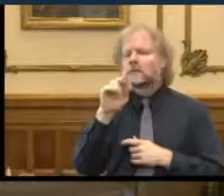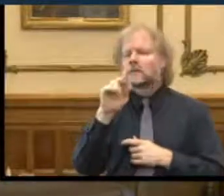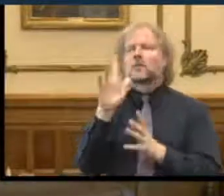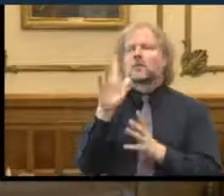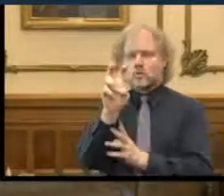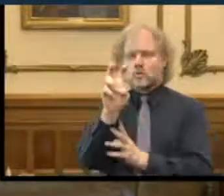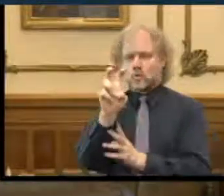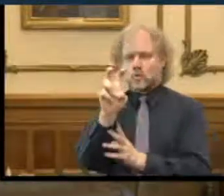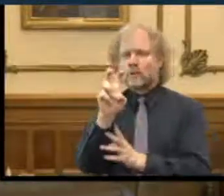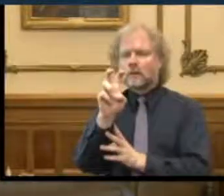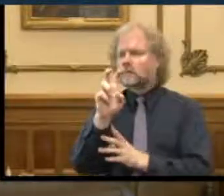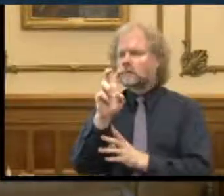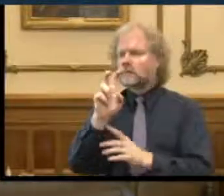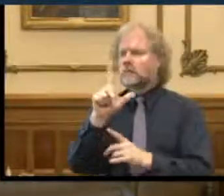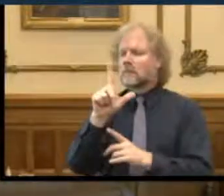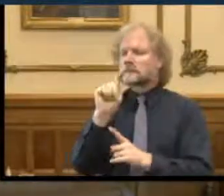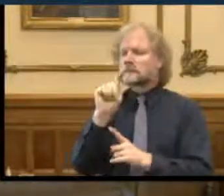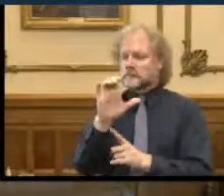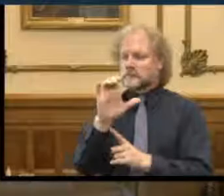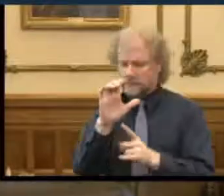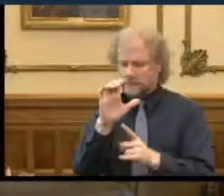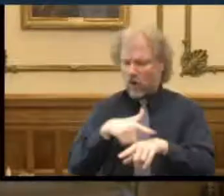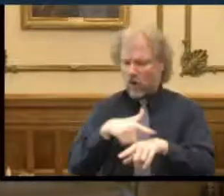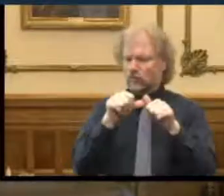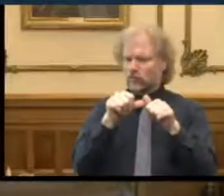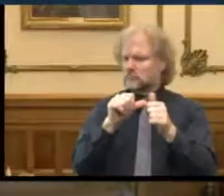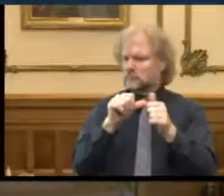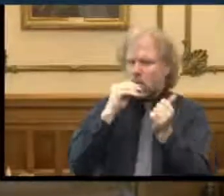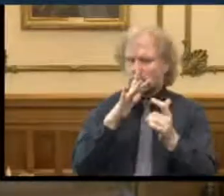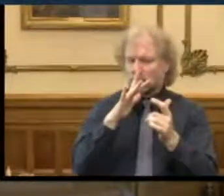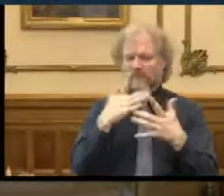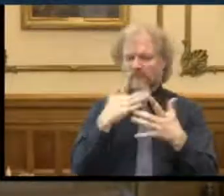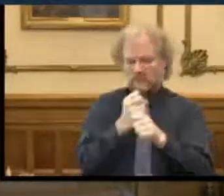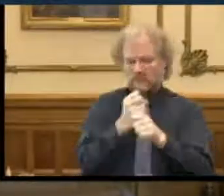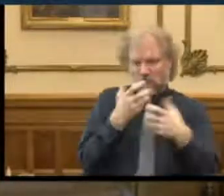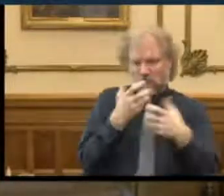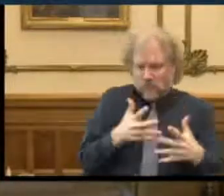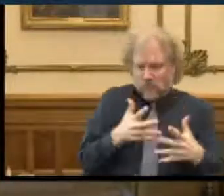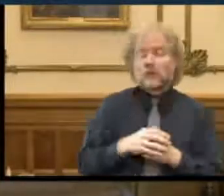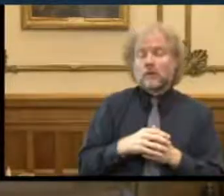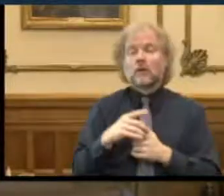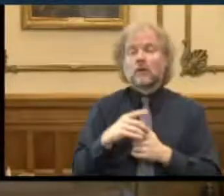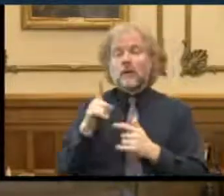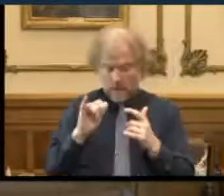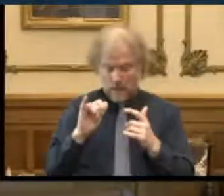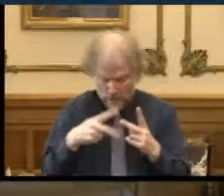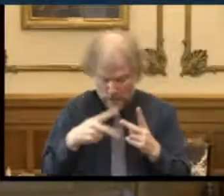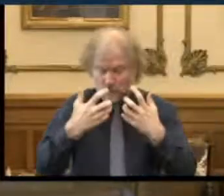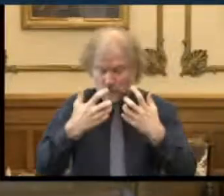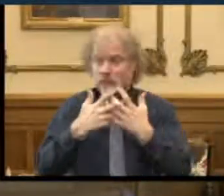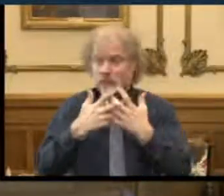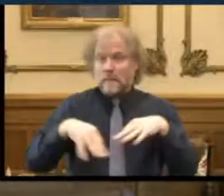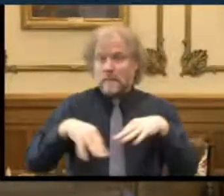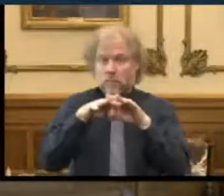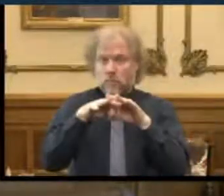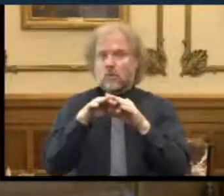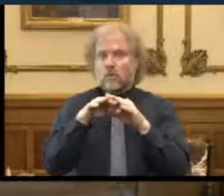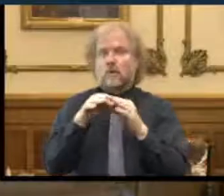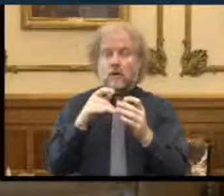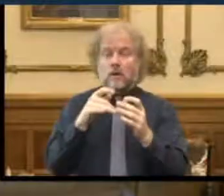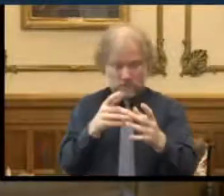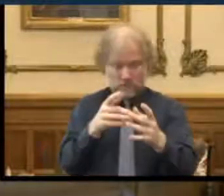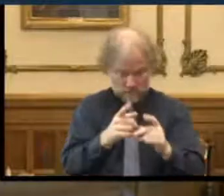of our long-term care facilities had received them already. The ideal thing about a machine like that is that you can get a result back